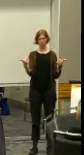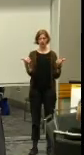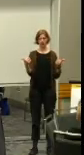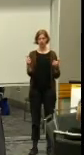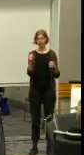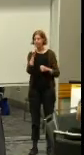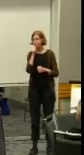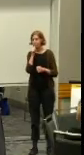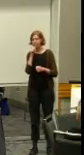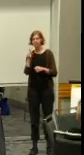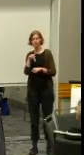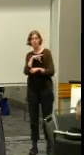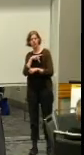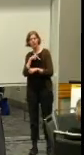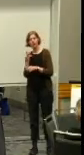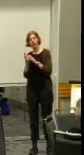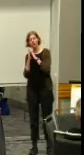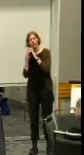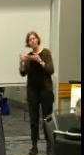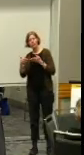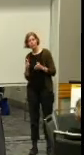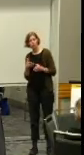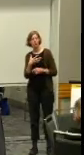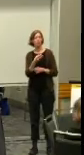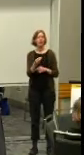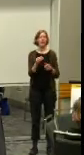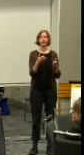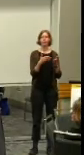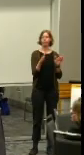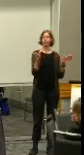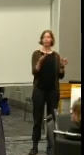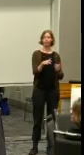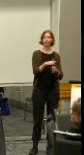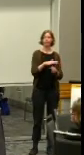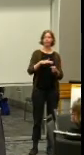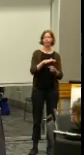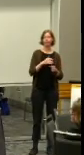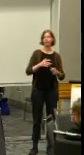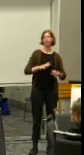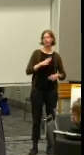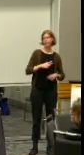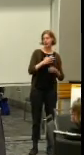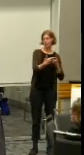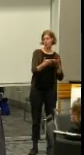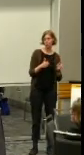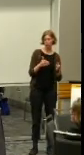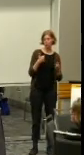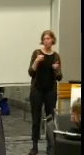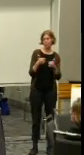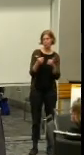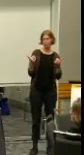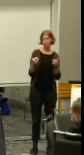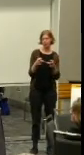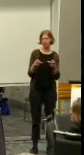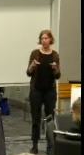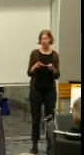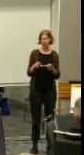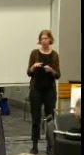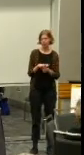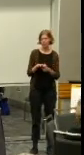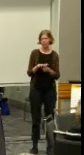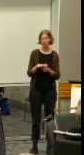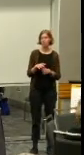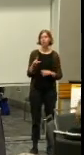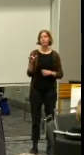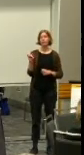light as possible in the bedrooms. That's how the bedrooms kind of got laid out in the locations that they did. Again, the plumbing, we tried to